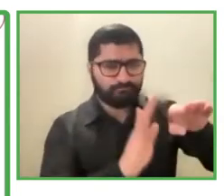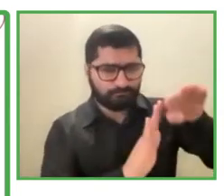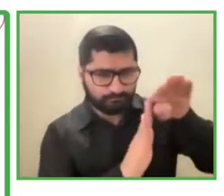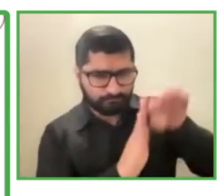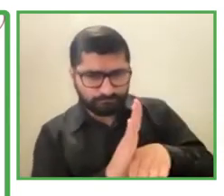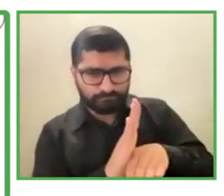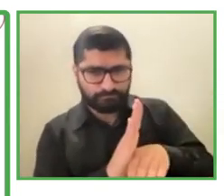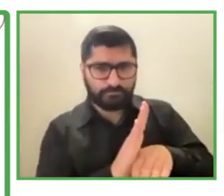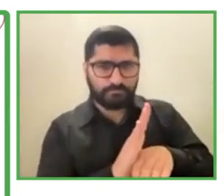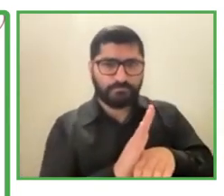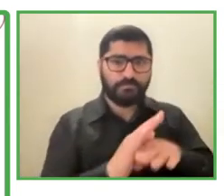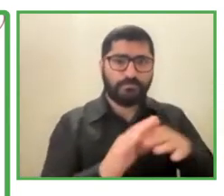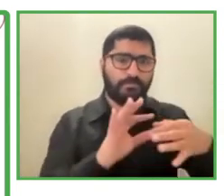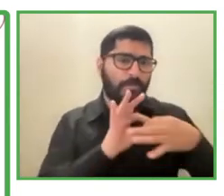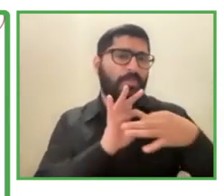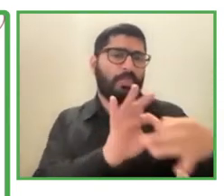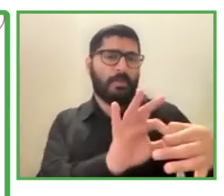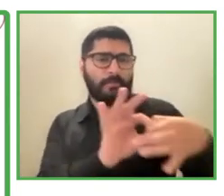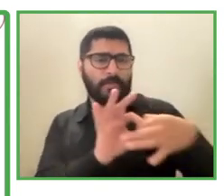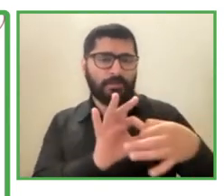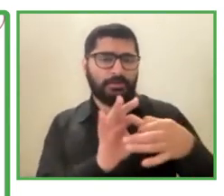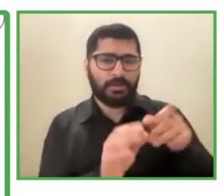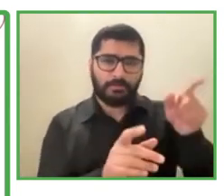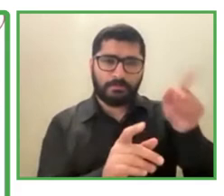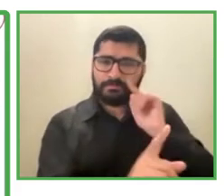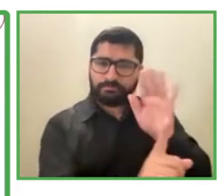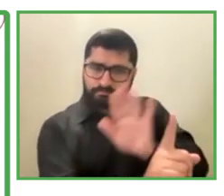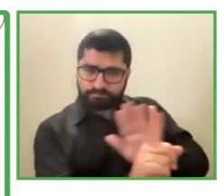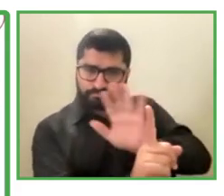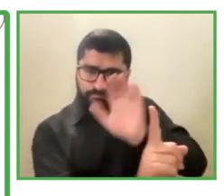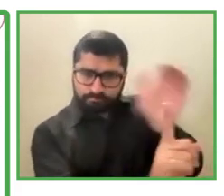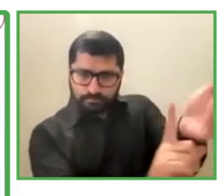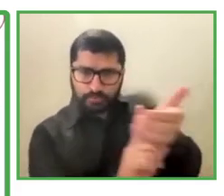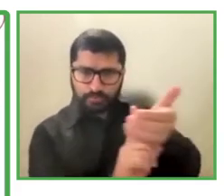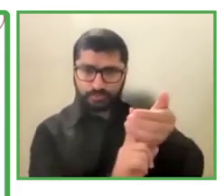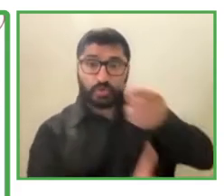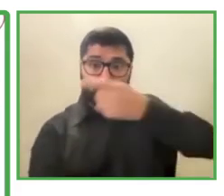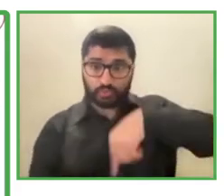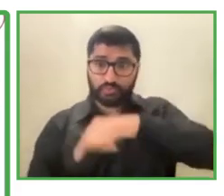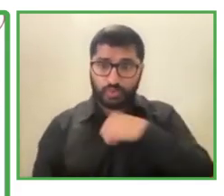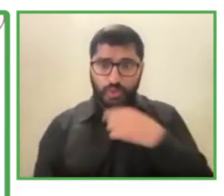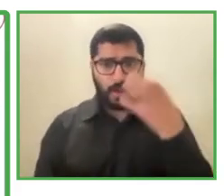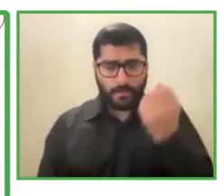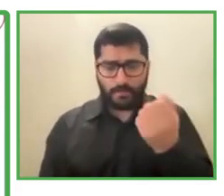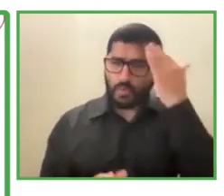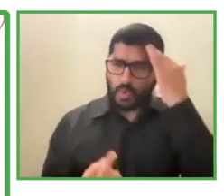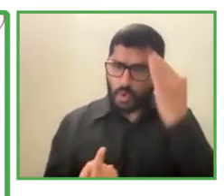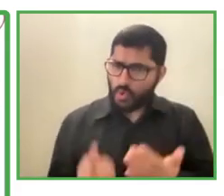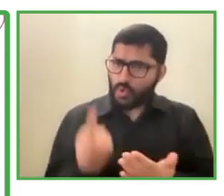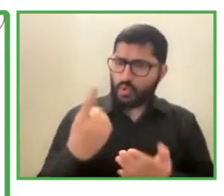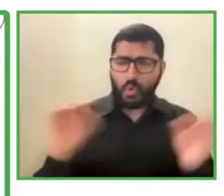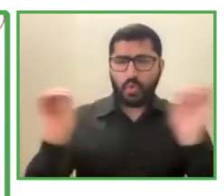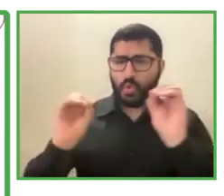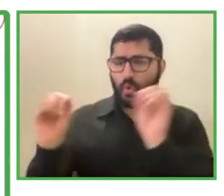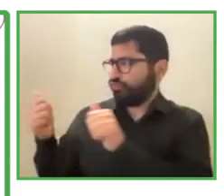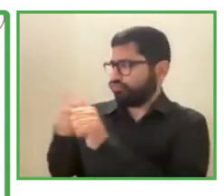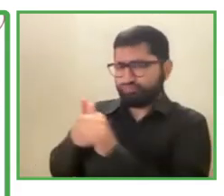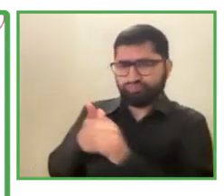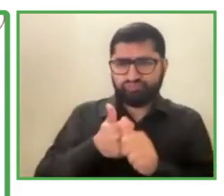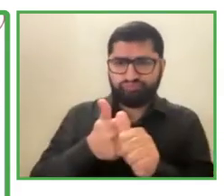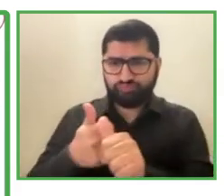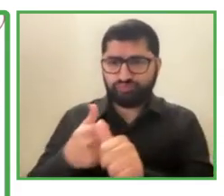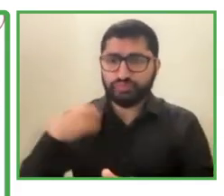teachers providing face-to-face learning. It enables persons with vision impairment to make decisions for